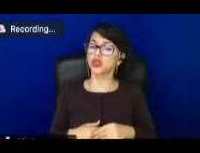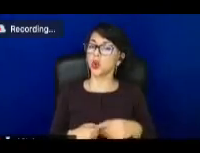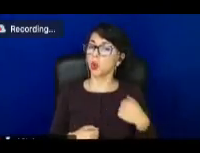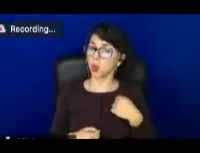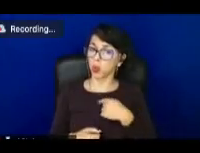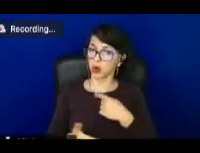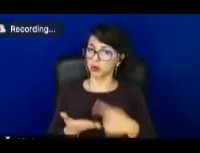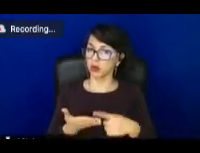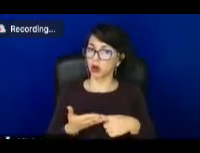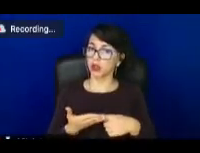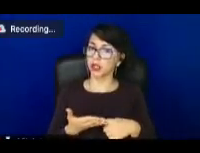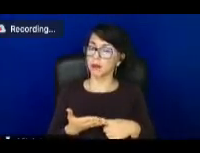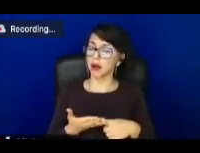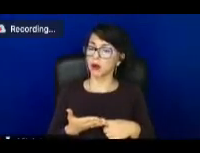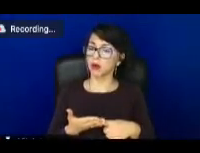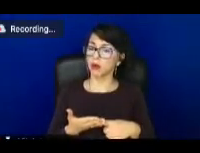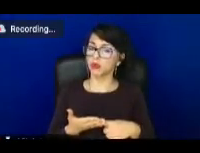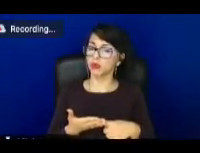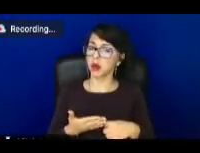about the